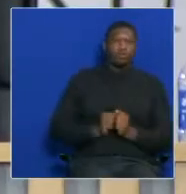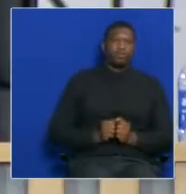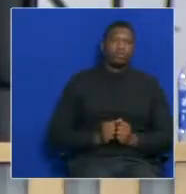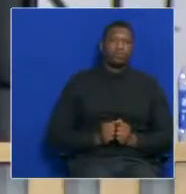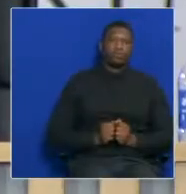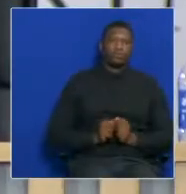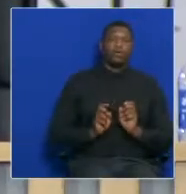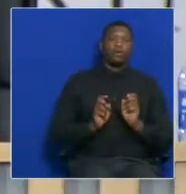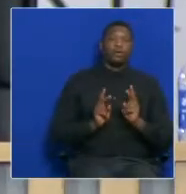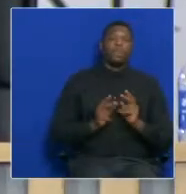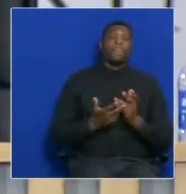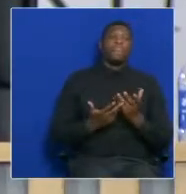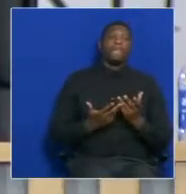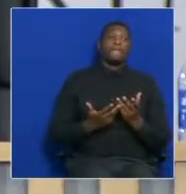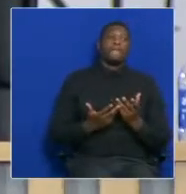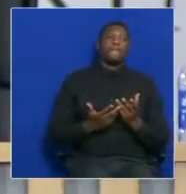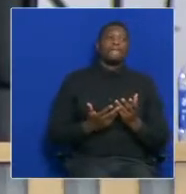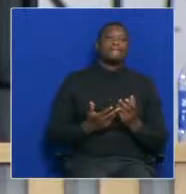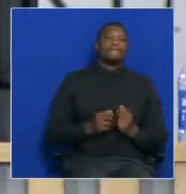Okay.